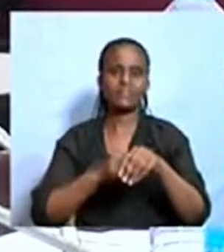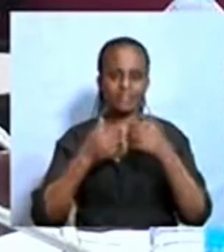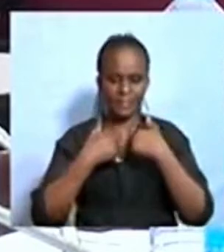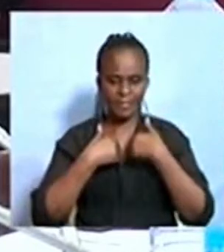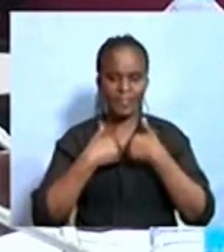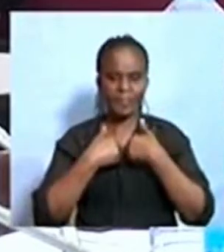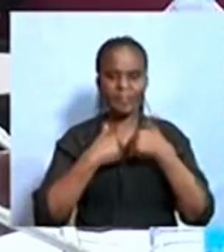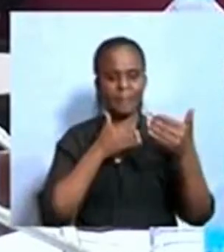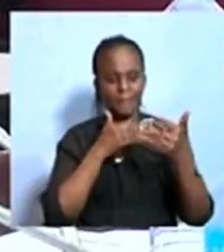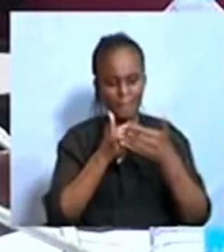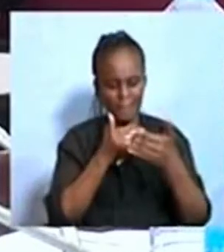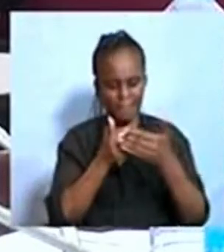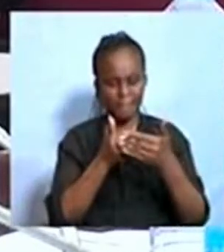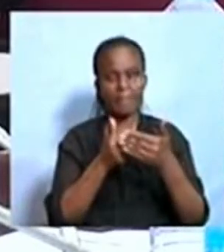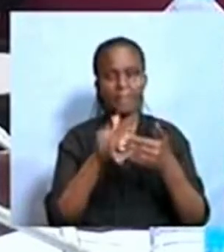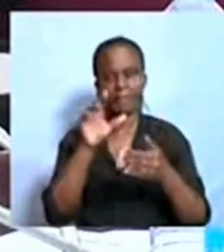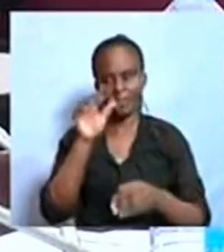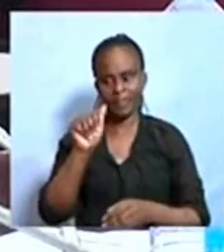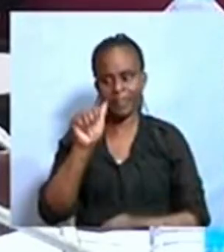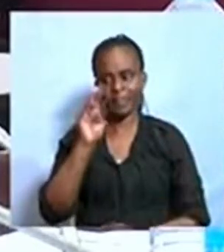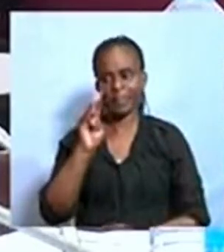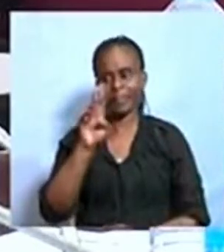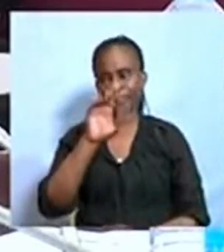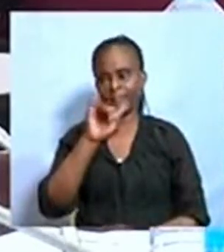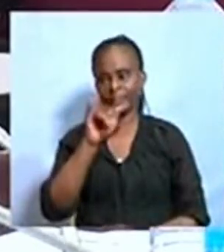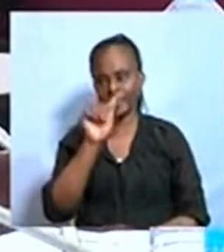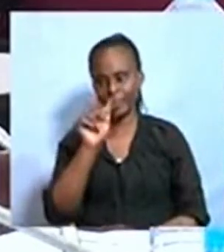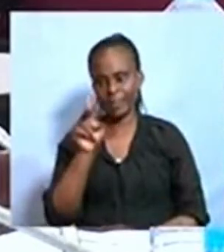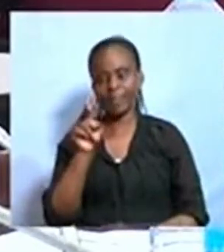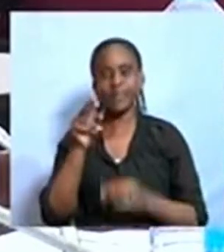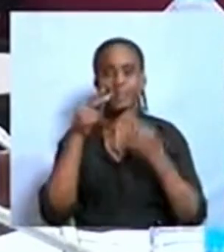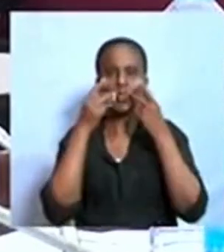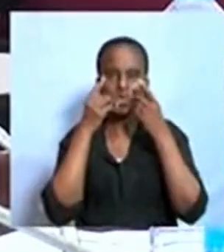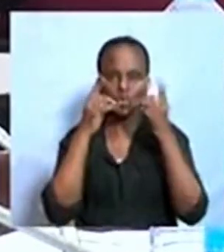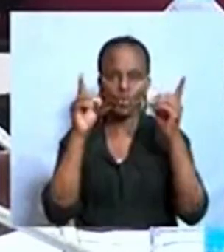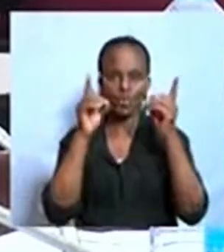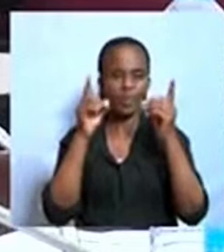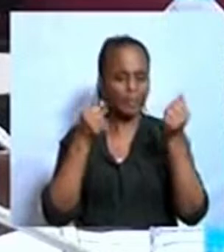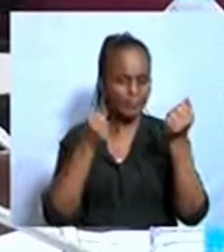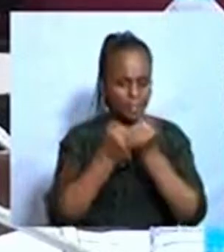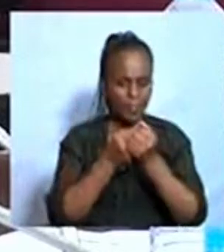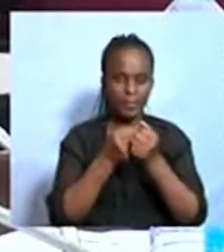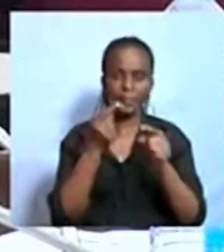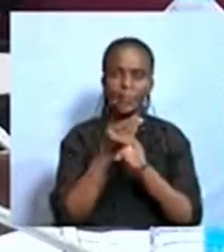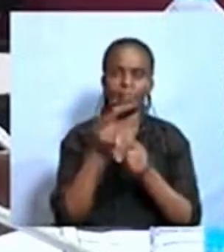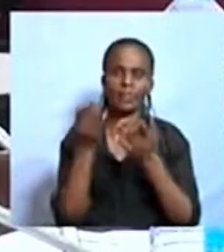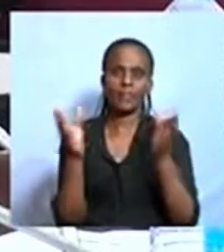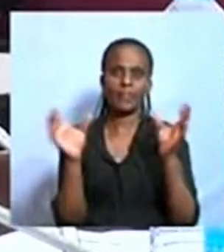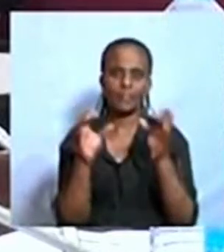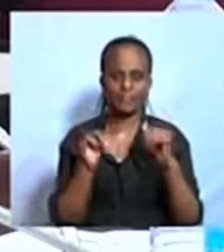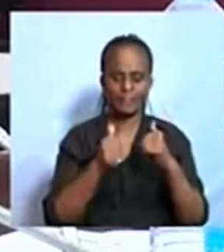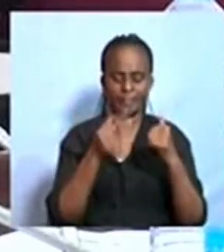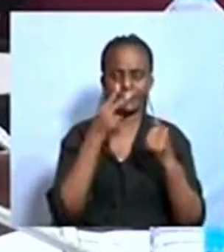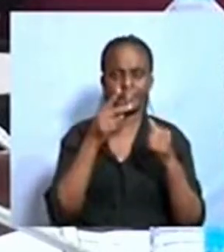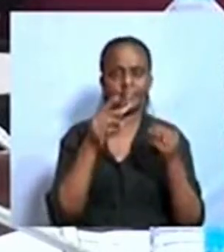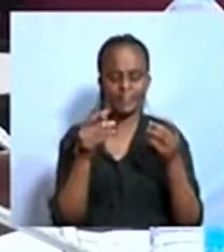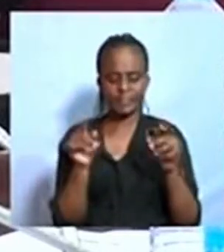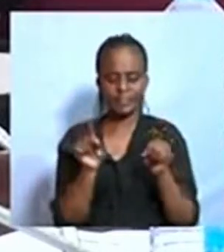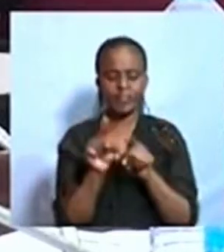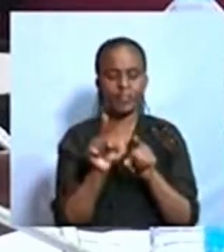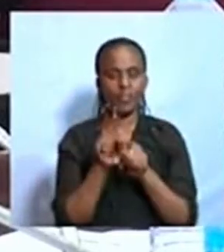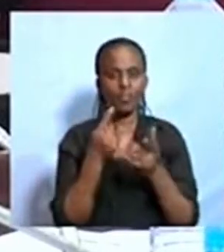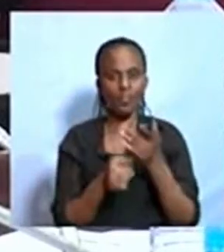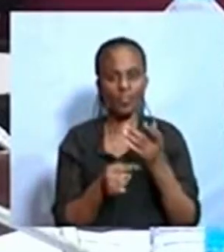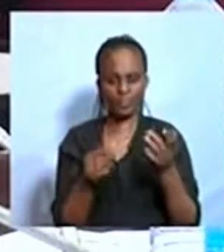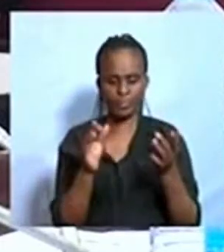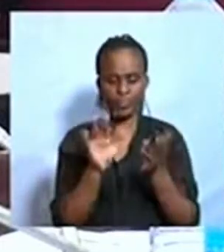this closer to the Abuja Declaration, and would hope that with support from this committee, we could see trains that actually